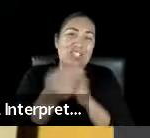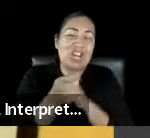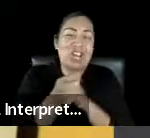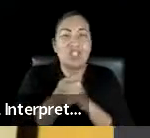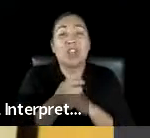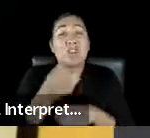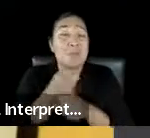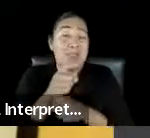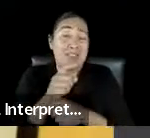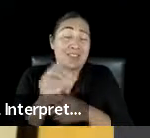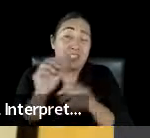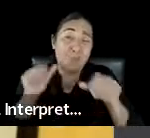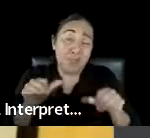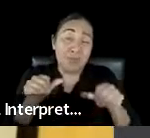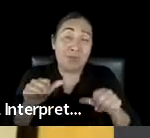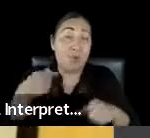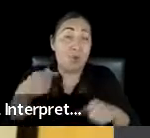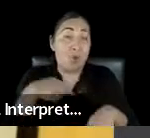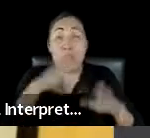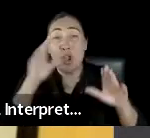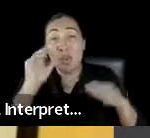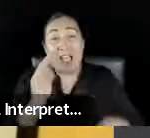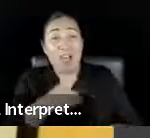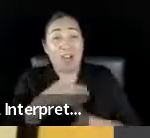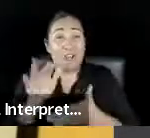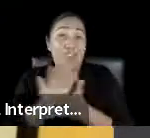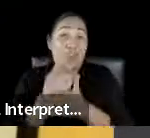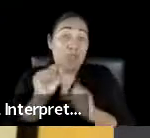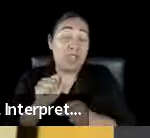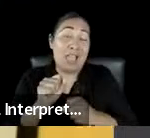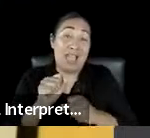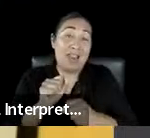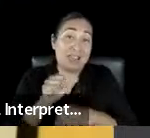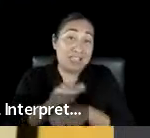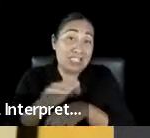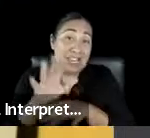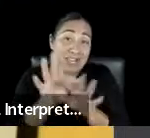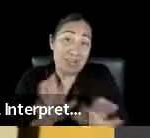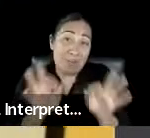hope our video can send an important message that could maybe save someone's life one day.